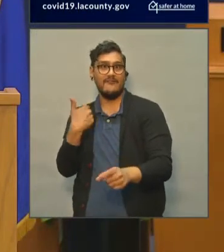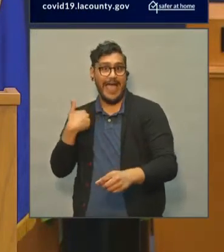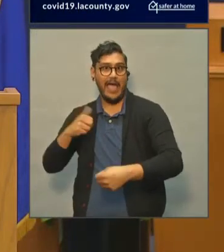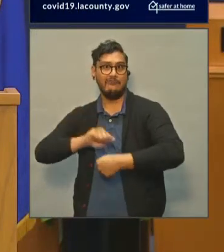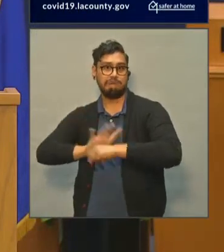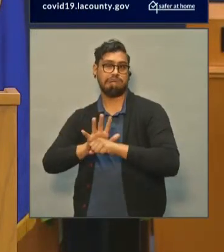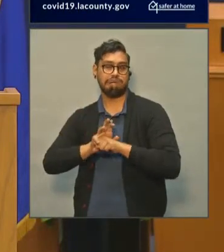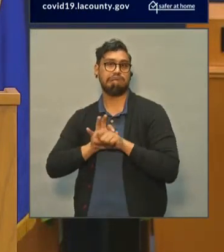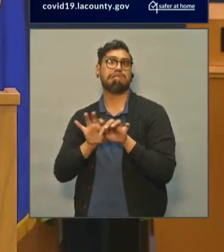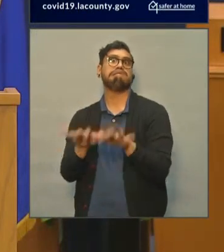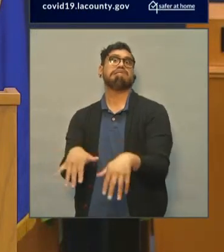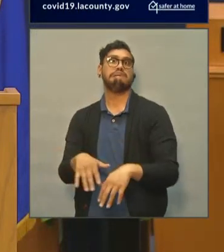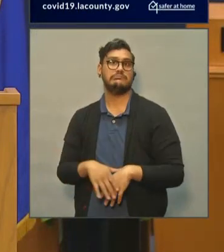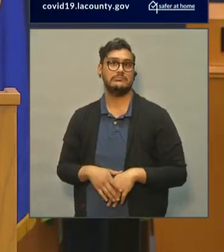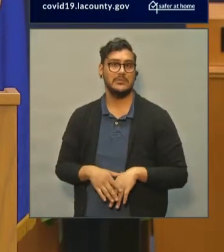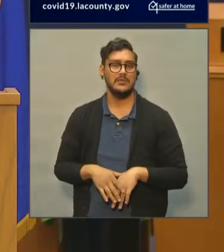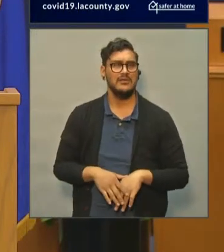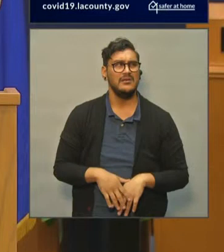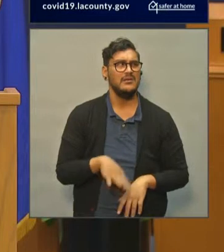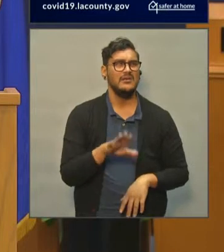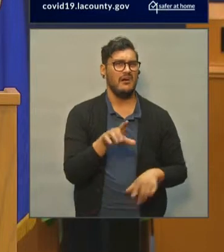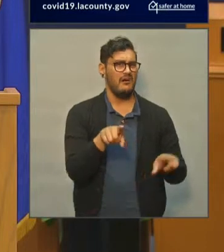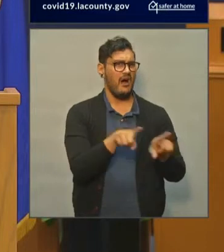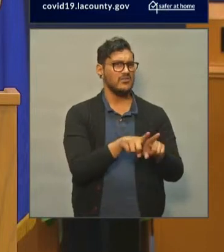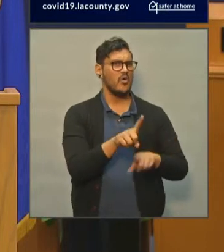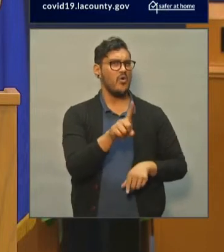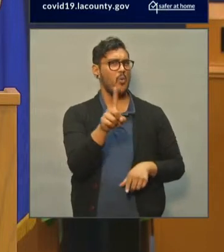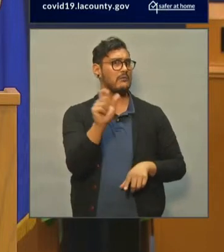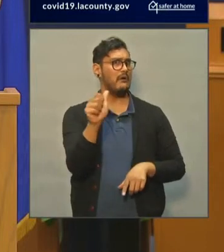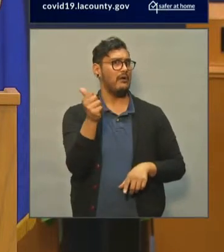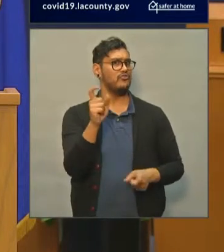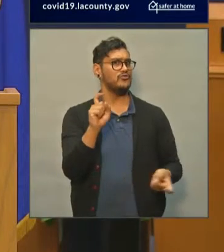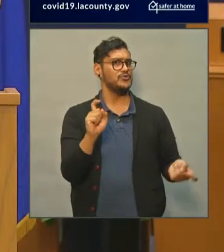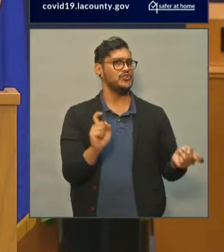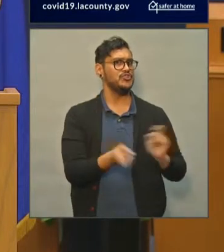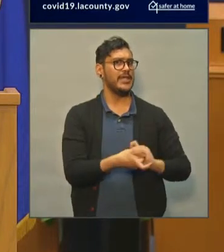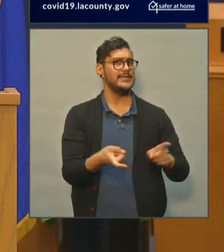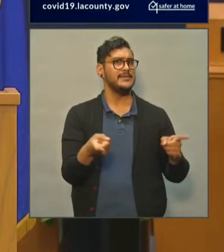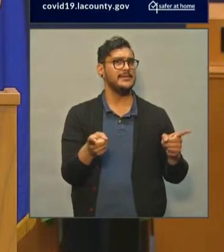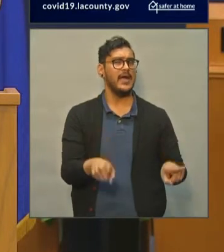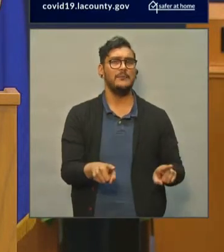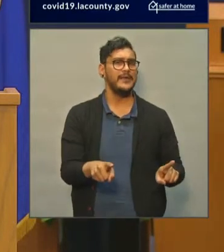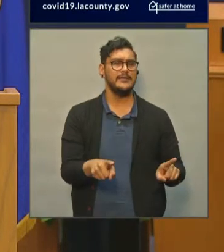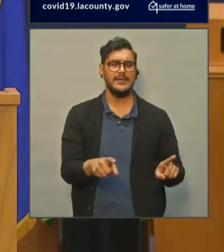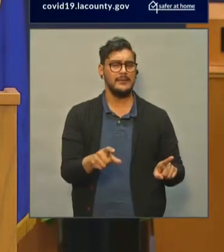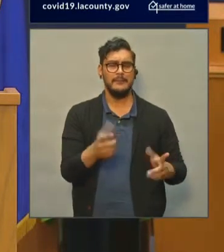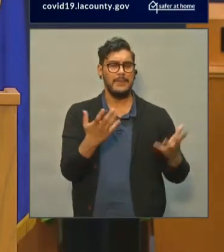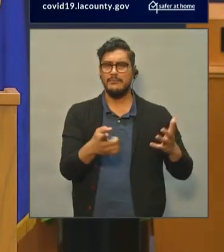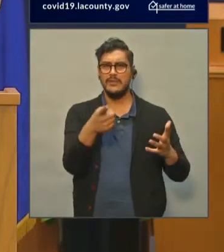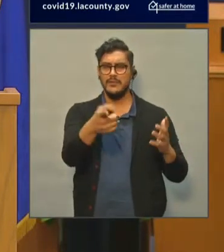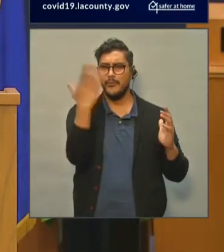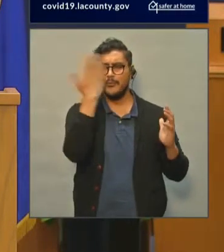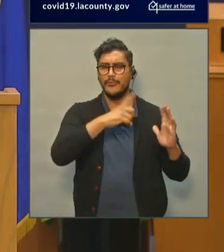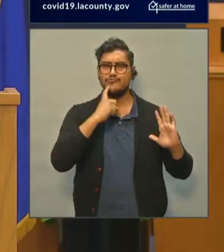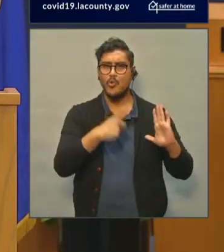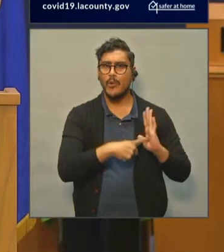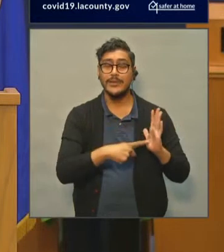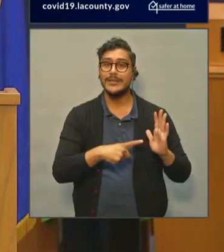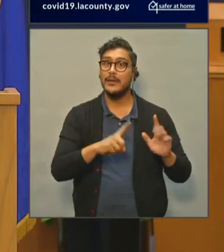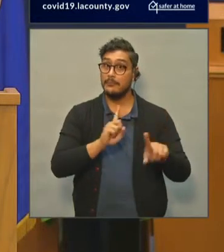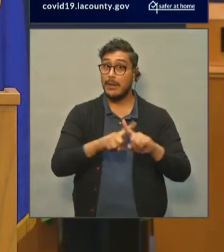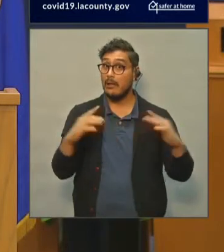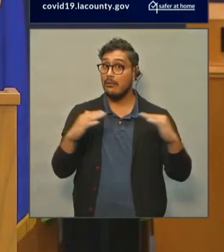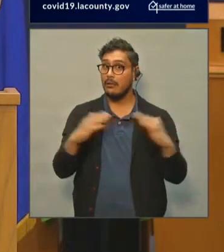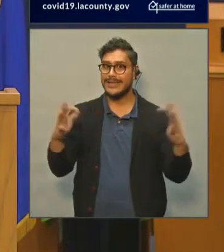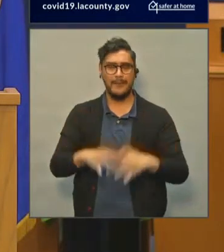that there was another big change, and it may have been it may not have been as noticeable, but I think it's equally